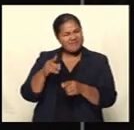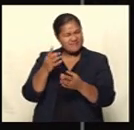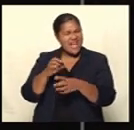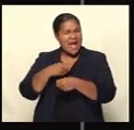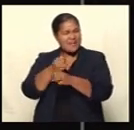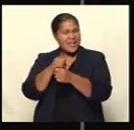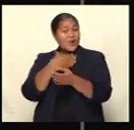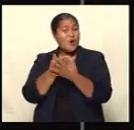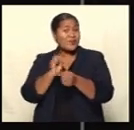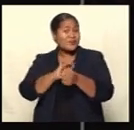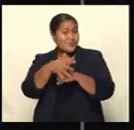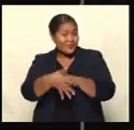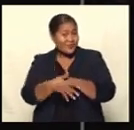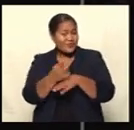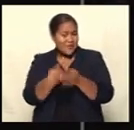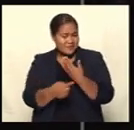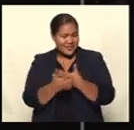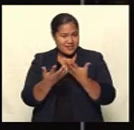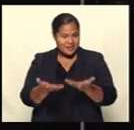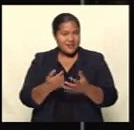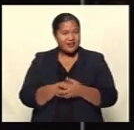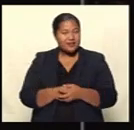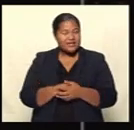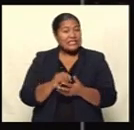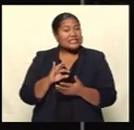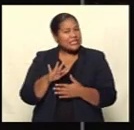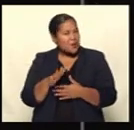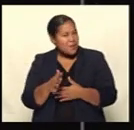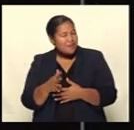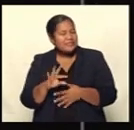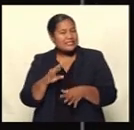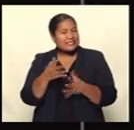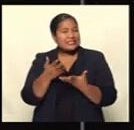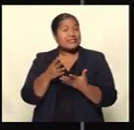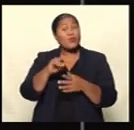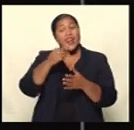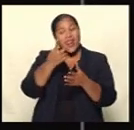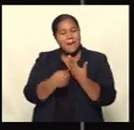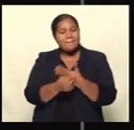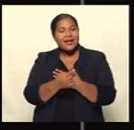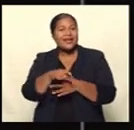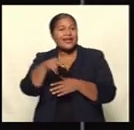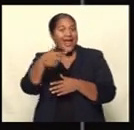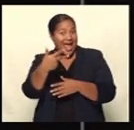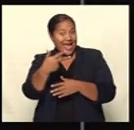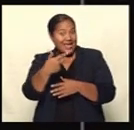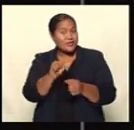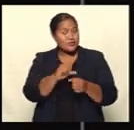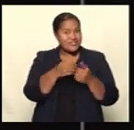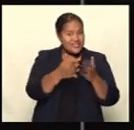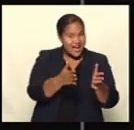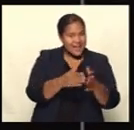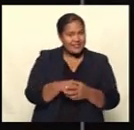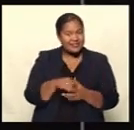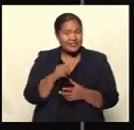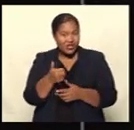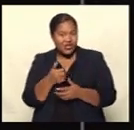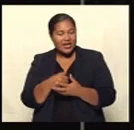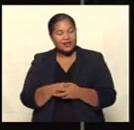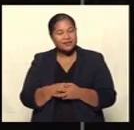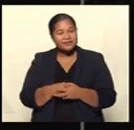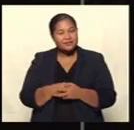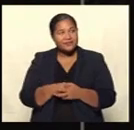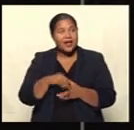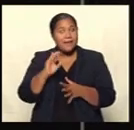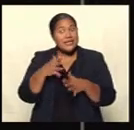on the COVID-19 situation will likely get underway at 8 p.m. We understand it was to have started earlier, but we